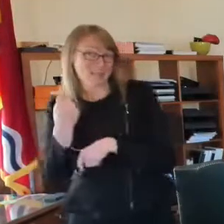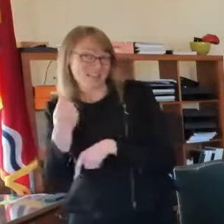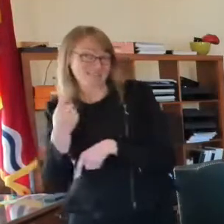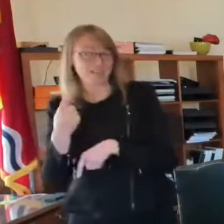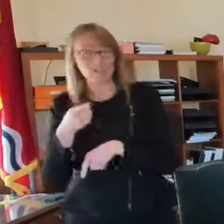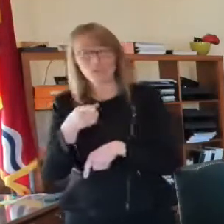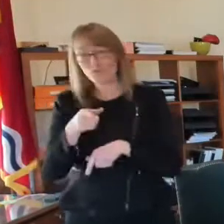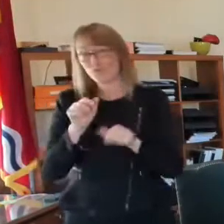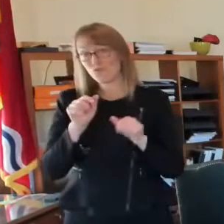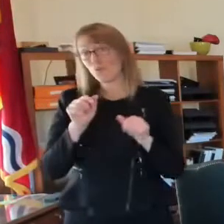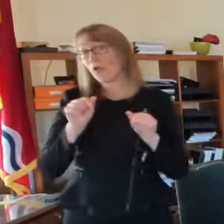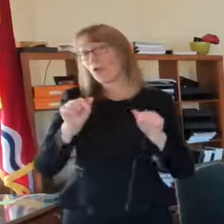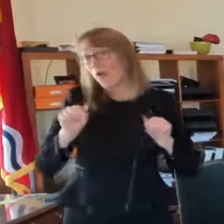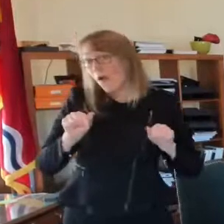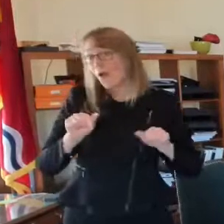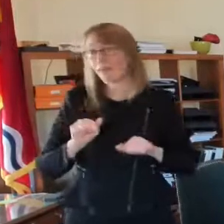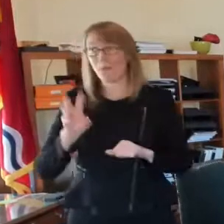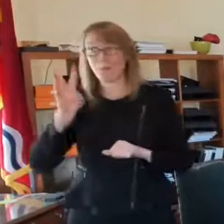to do. So,